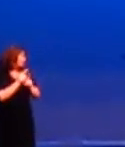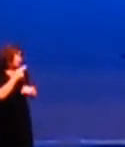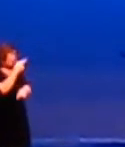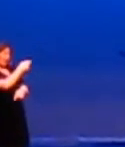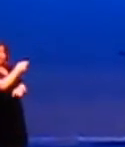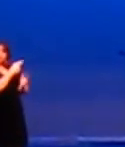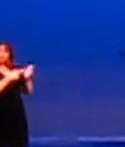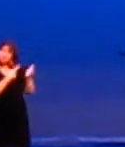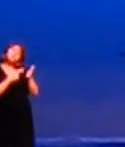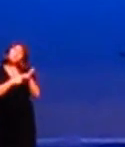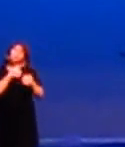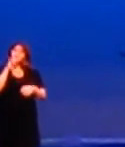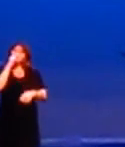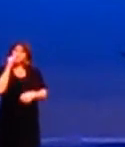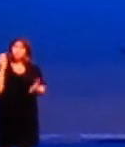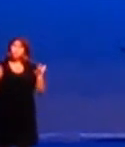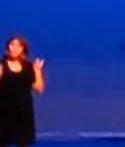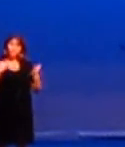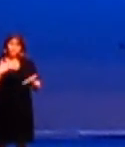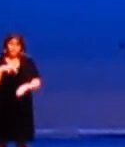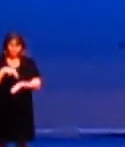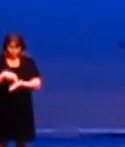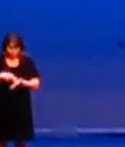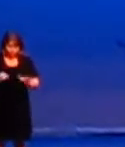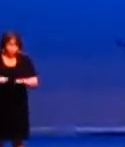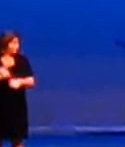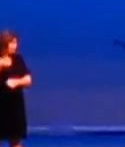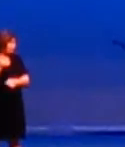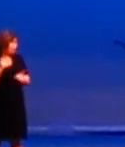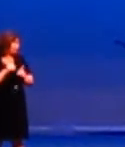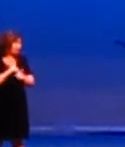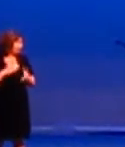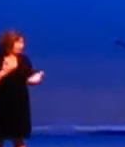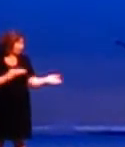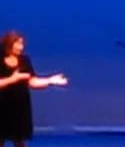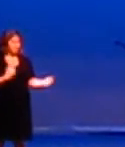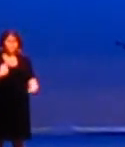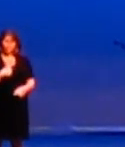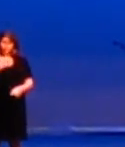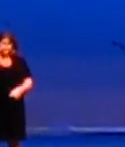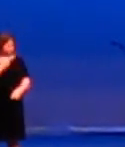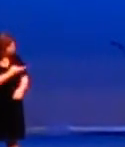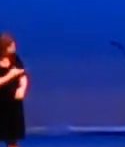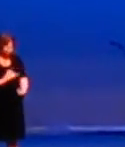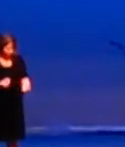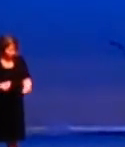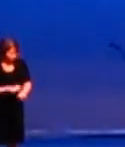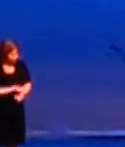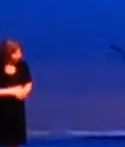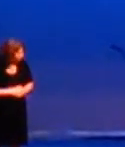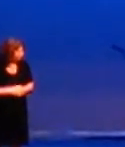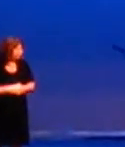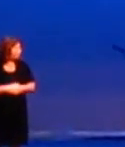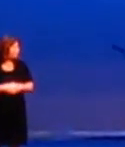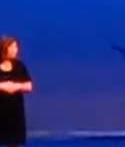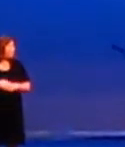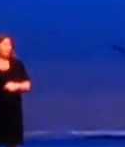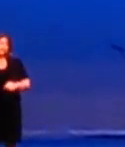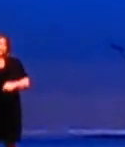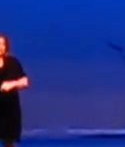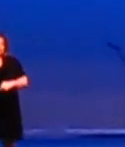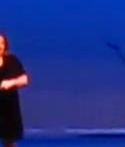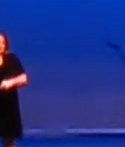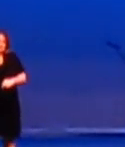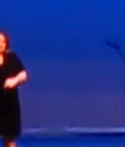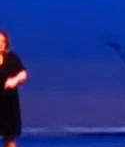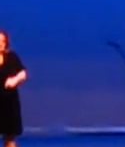our kids, they might be standing and doing something like this, and we're thinking, what is it that they're doing? It's the tag in the back of their shirt